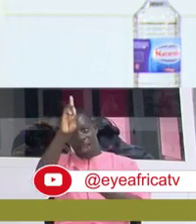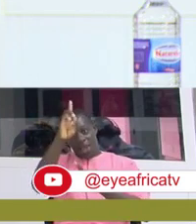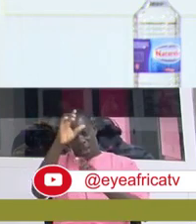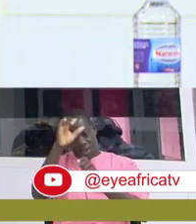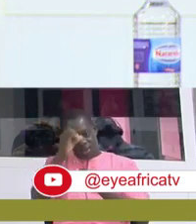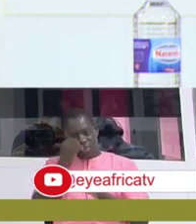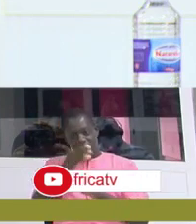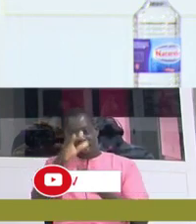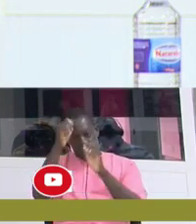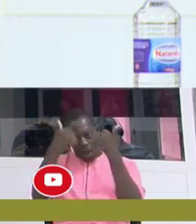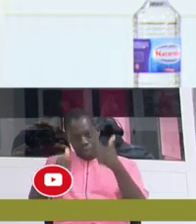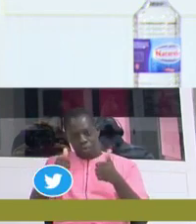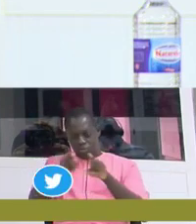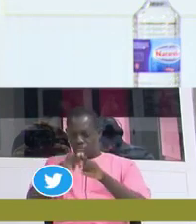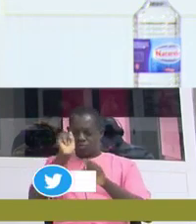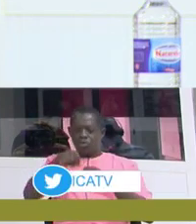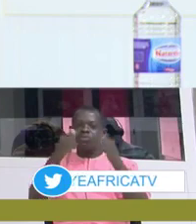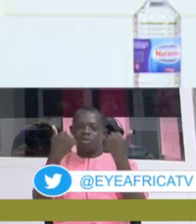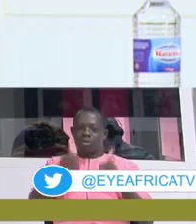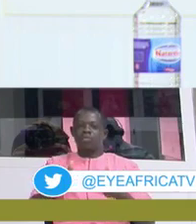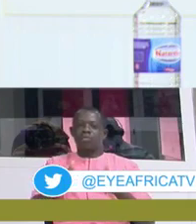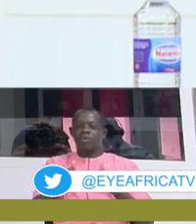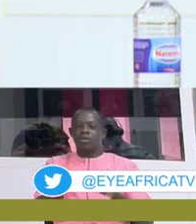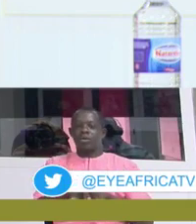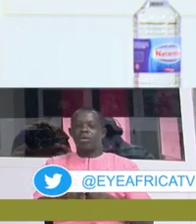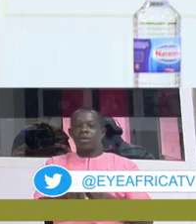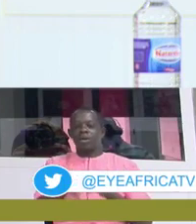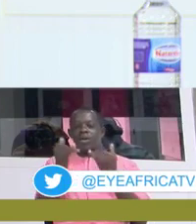destines, that is what happens.